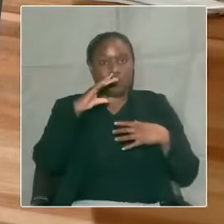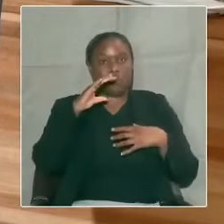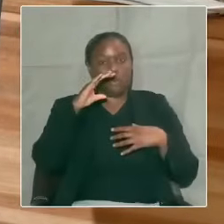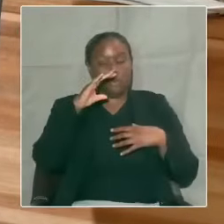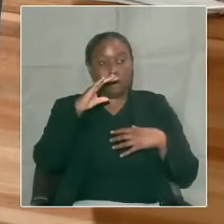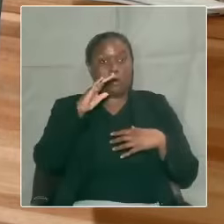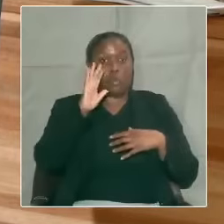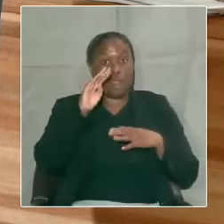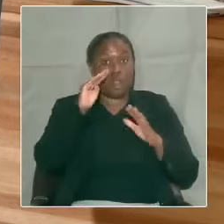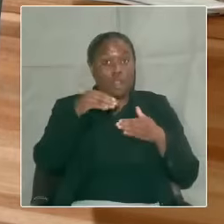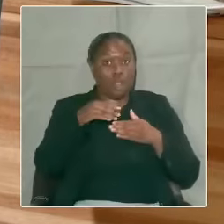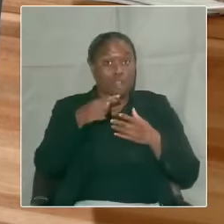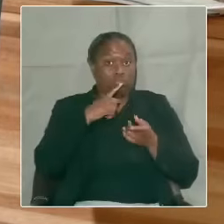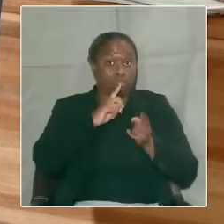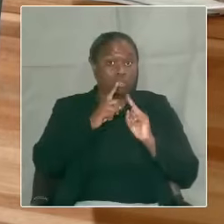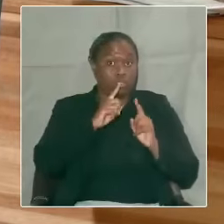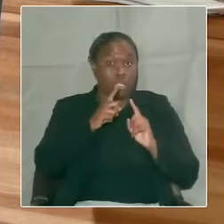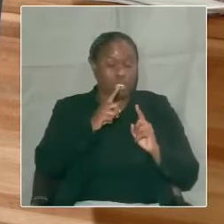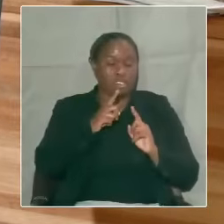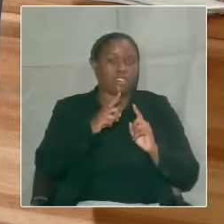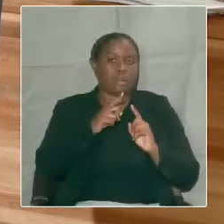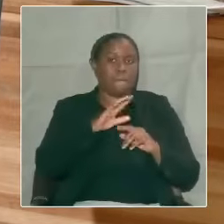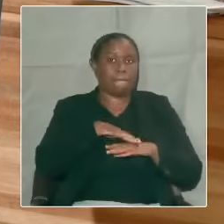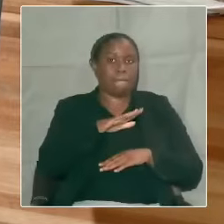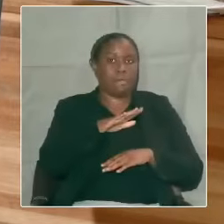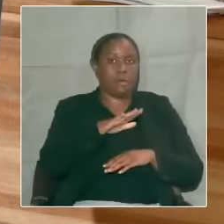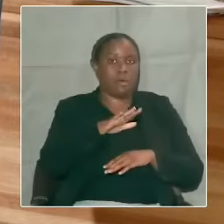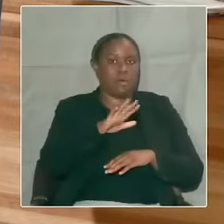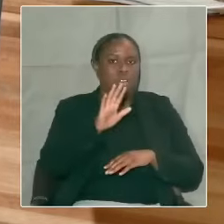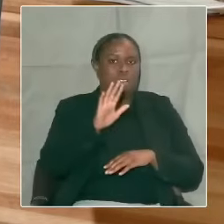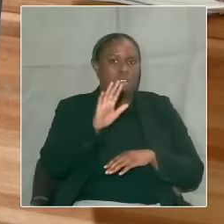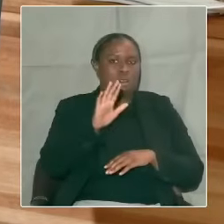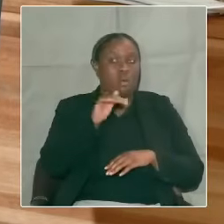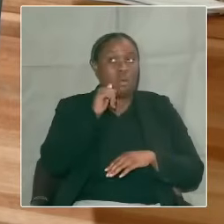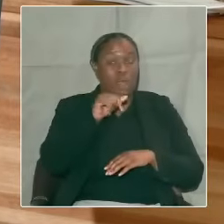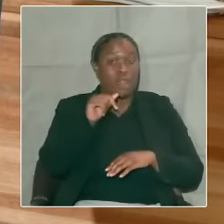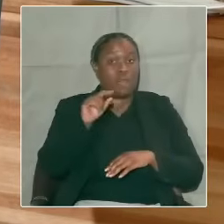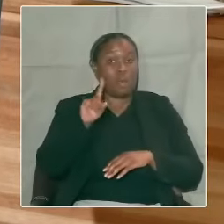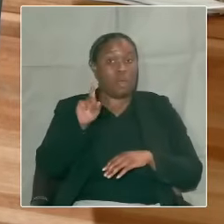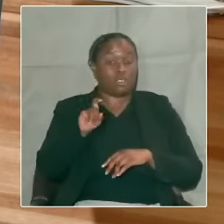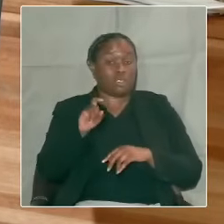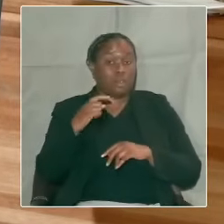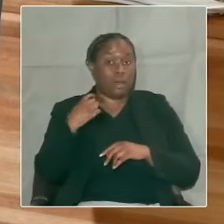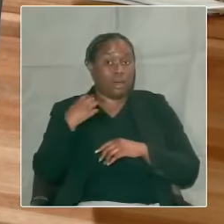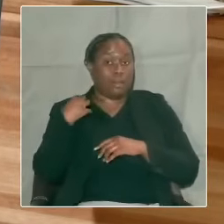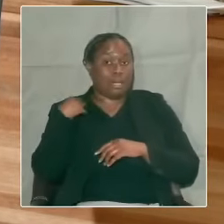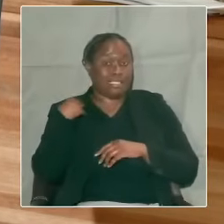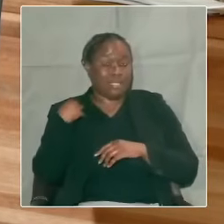But one of the things that you mentioned there is that there are